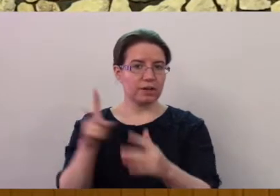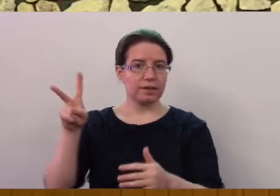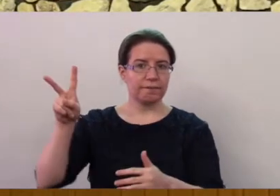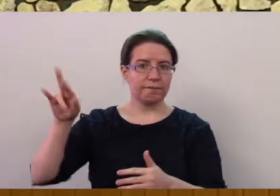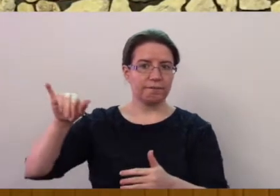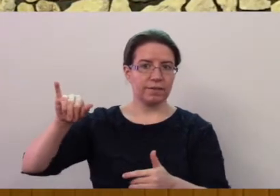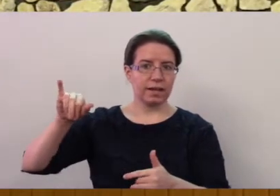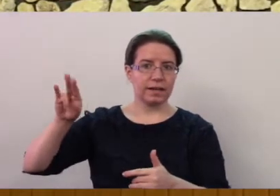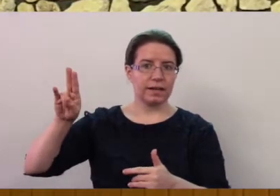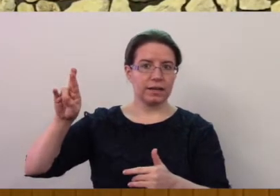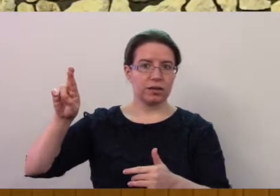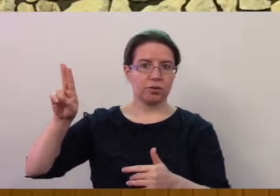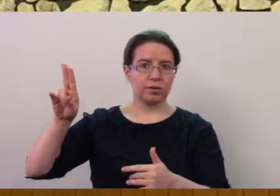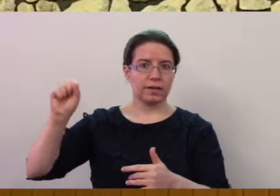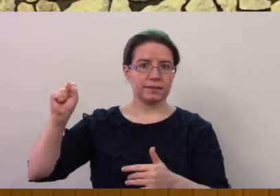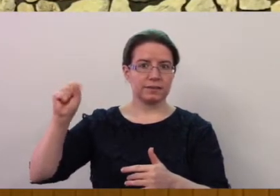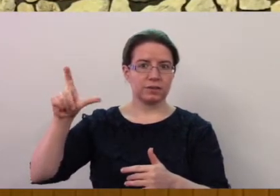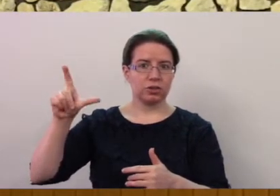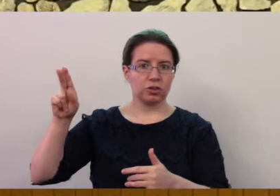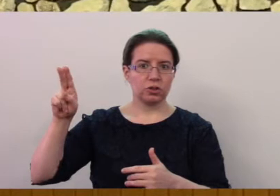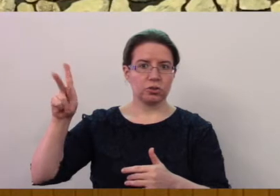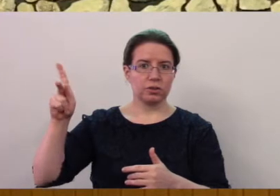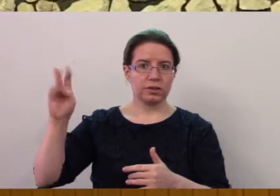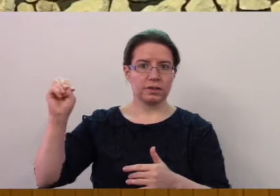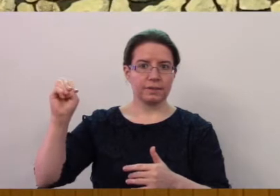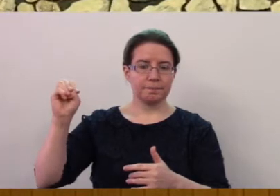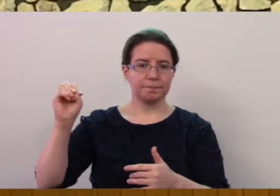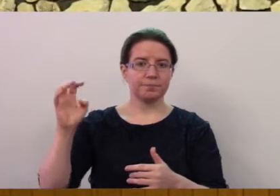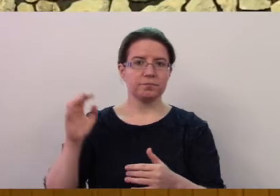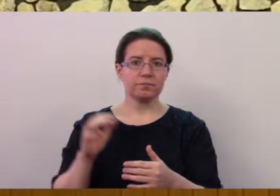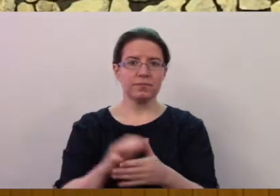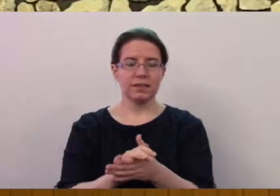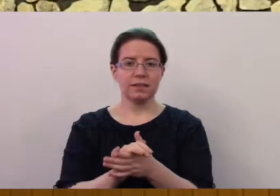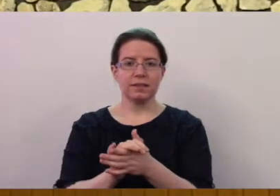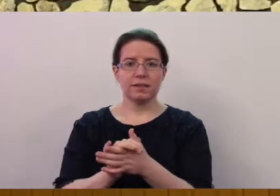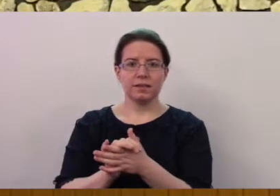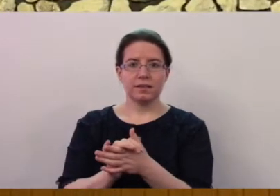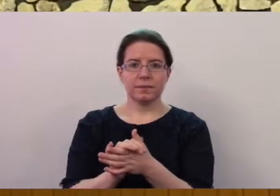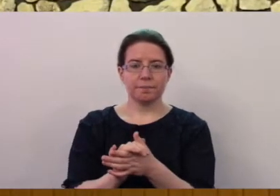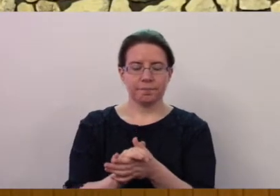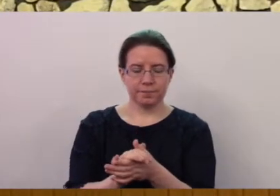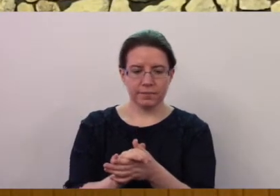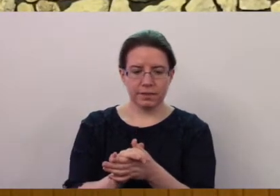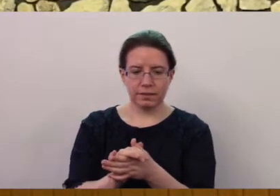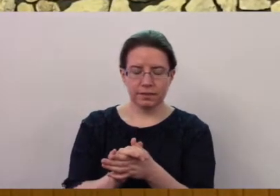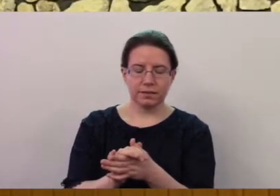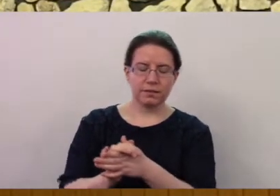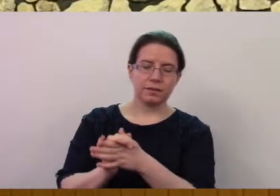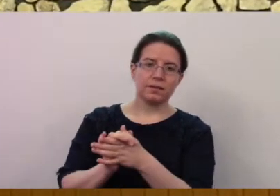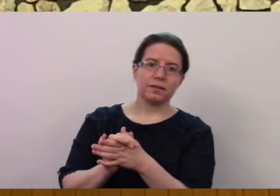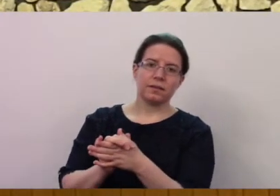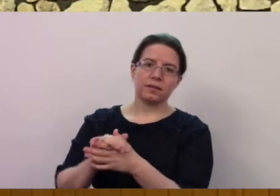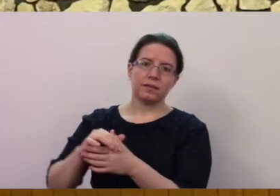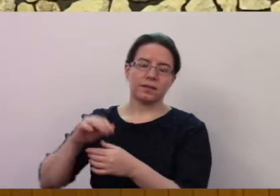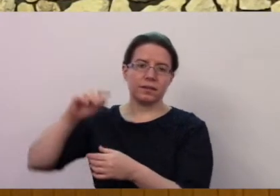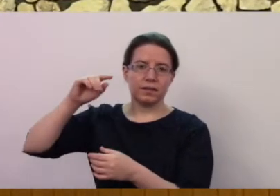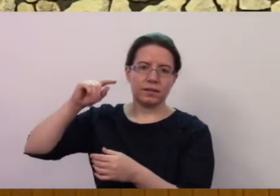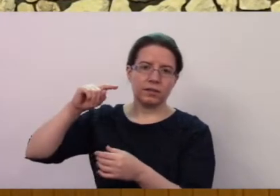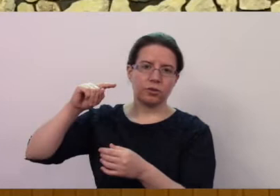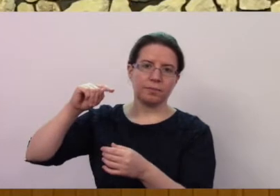and 28. And there shall be signs in the sun and in the moon and in the stars and upon the